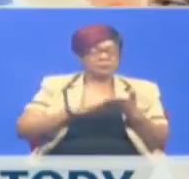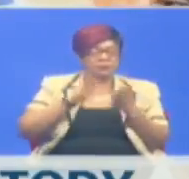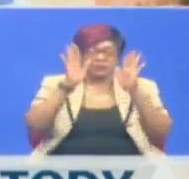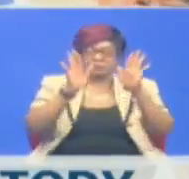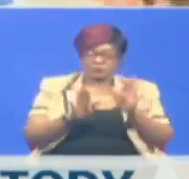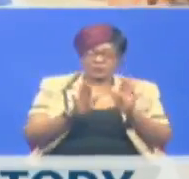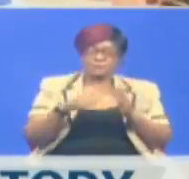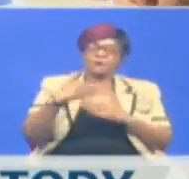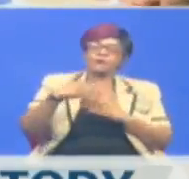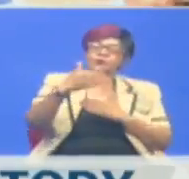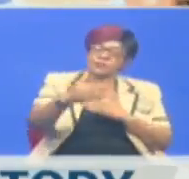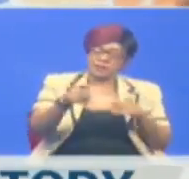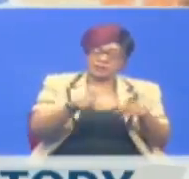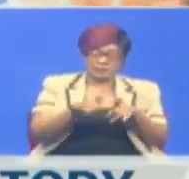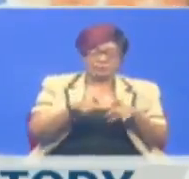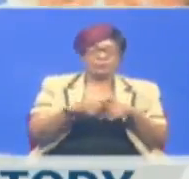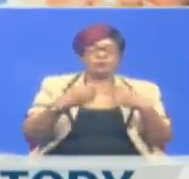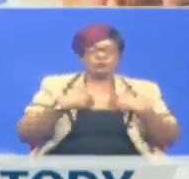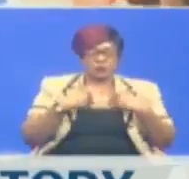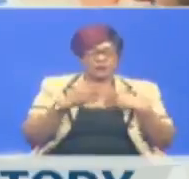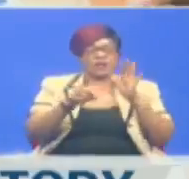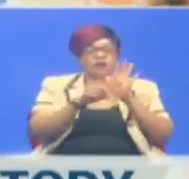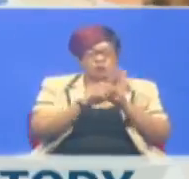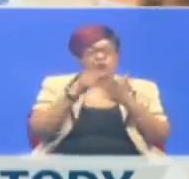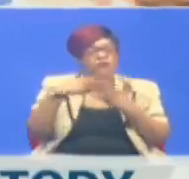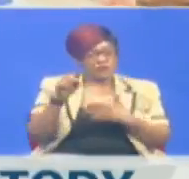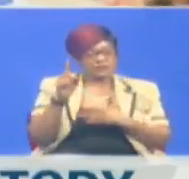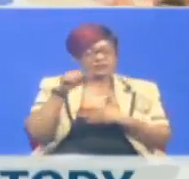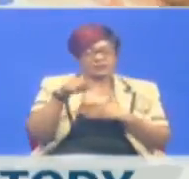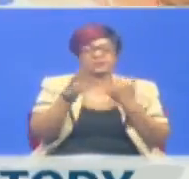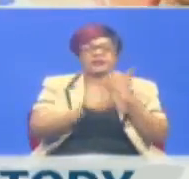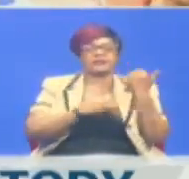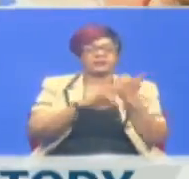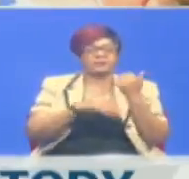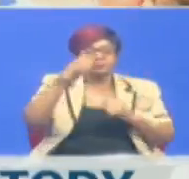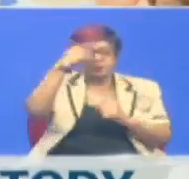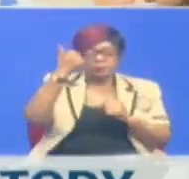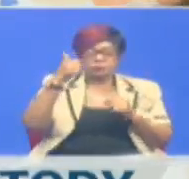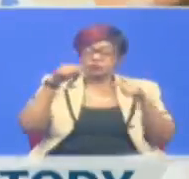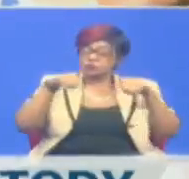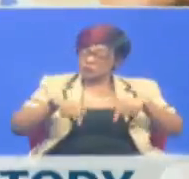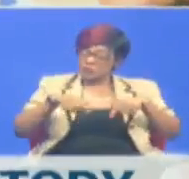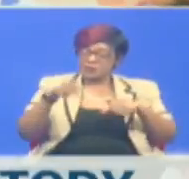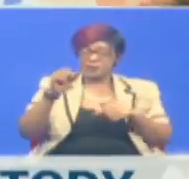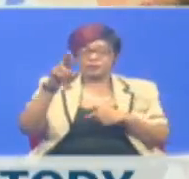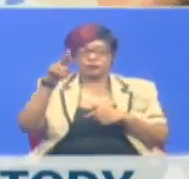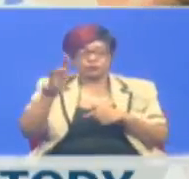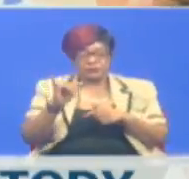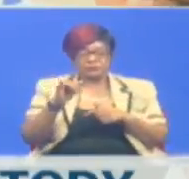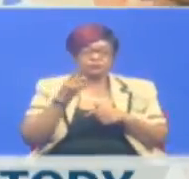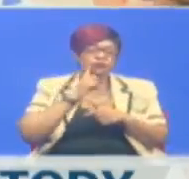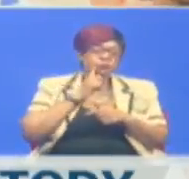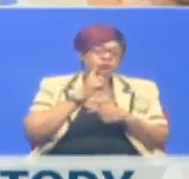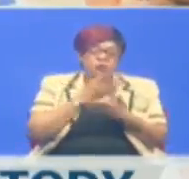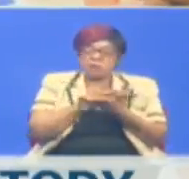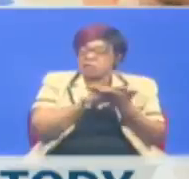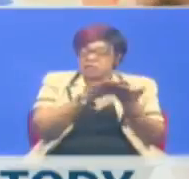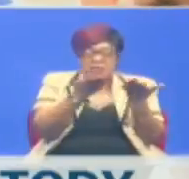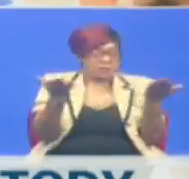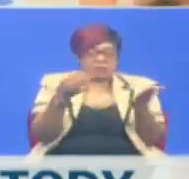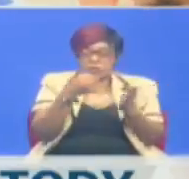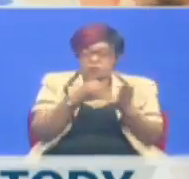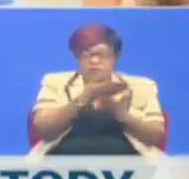posterity and to set the law right in this country. Because today it may be Honorable Sudi, tomorrow it could be any of you, including